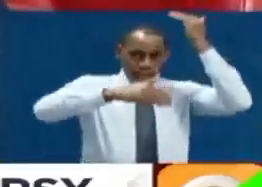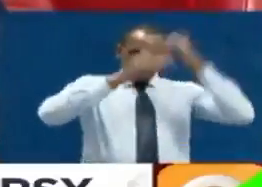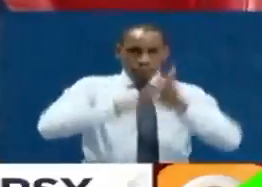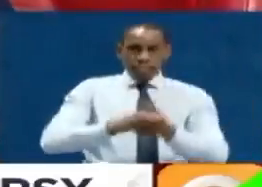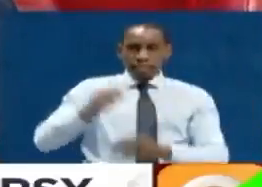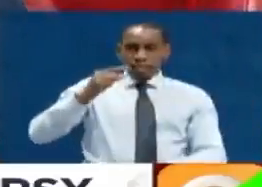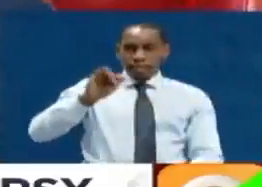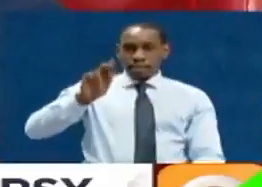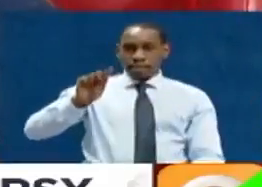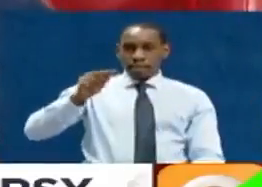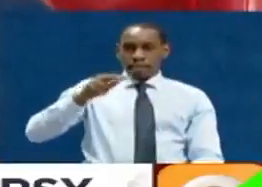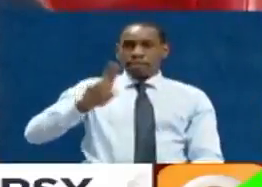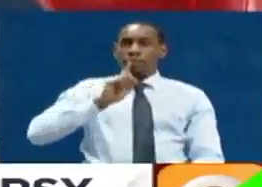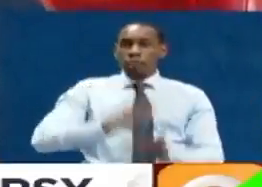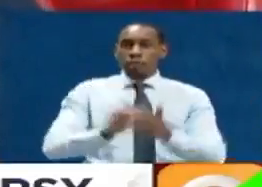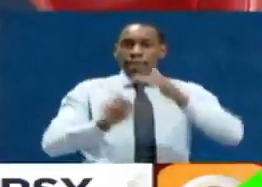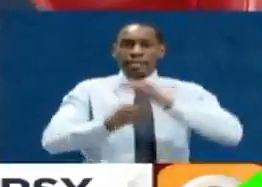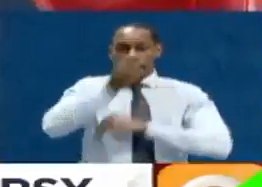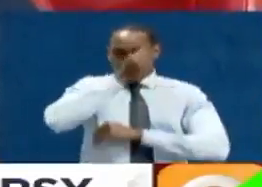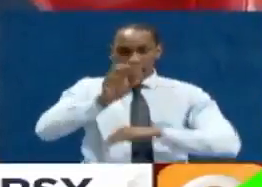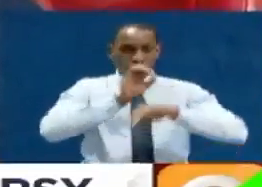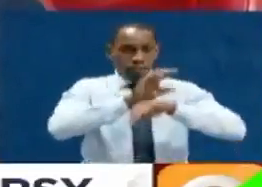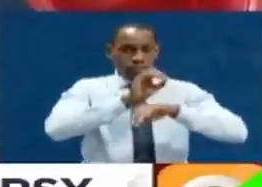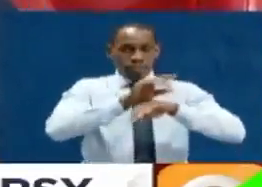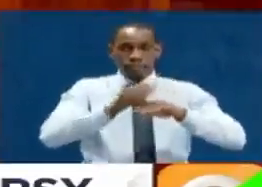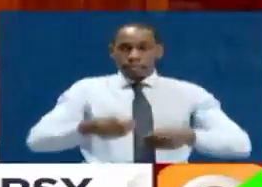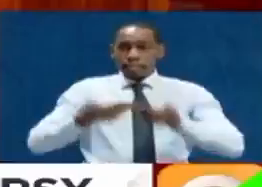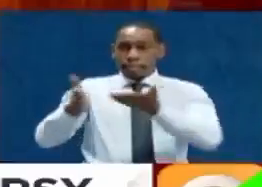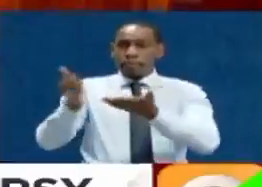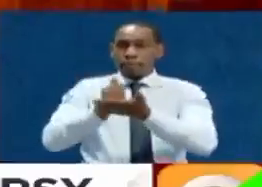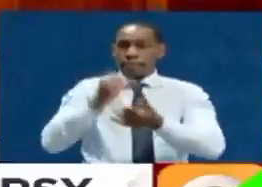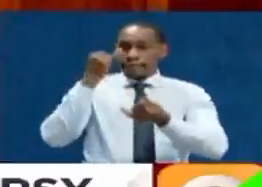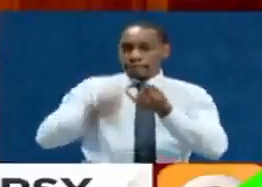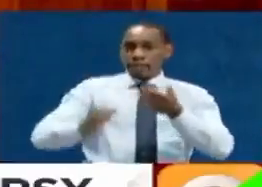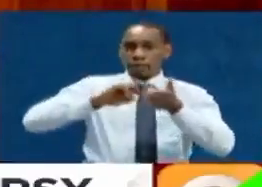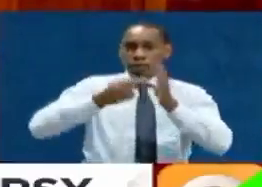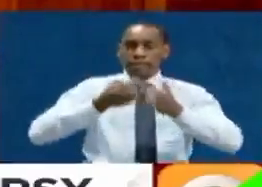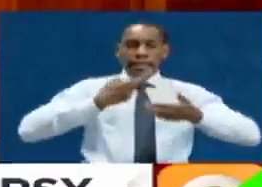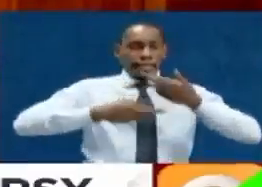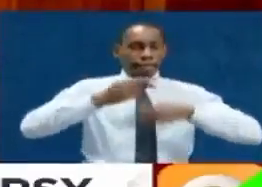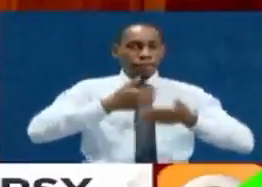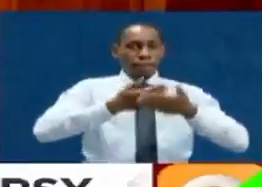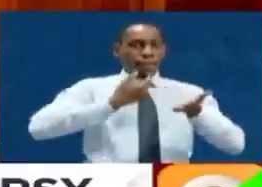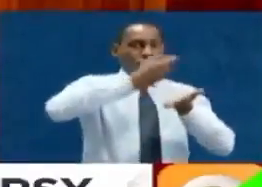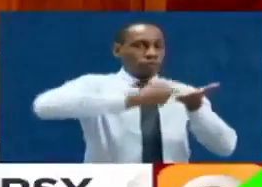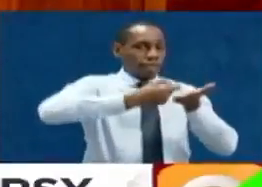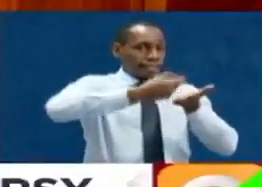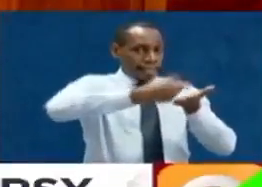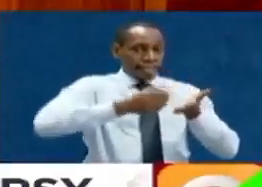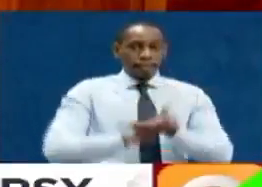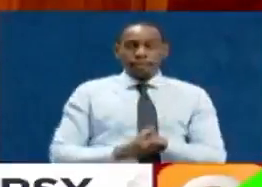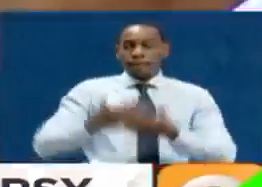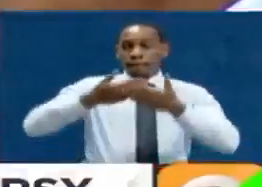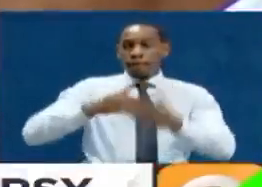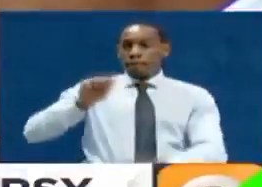Githu Muigai said that the ministry ignored his advice to submit to his office the final contracts for review before signing.